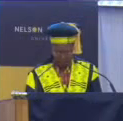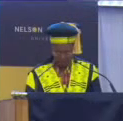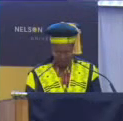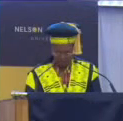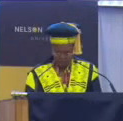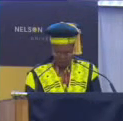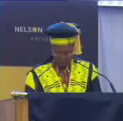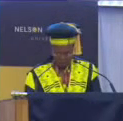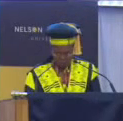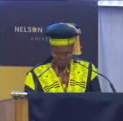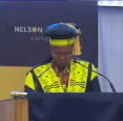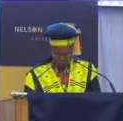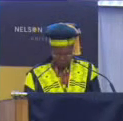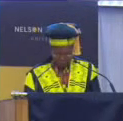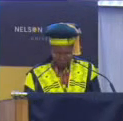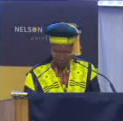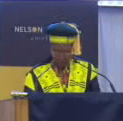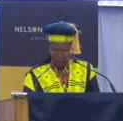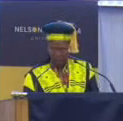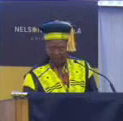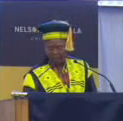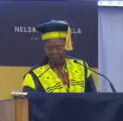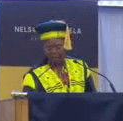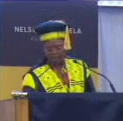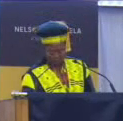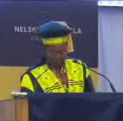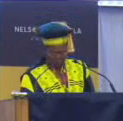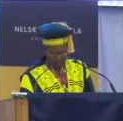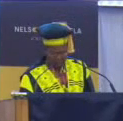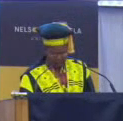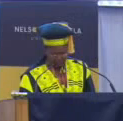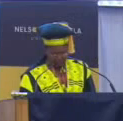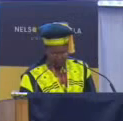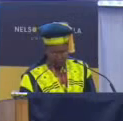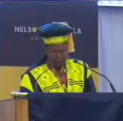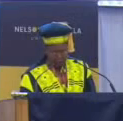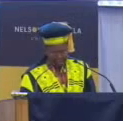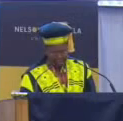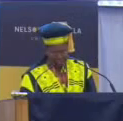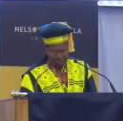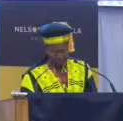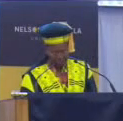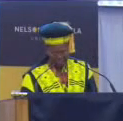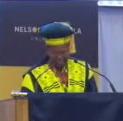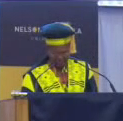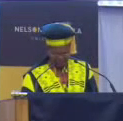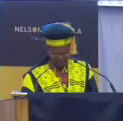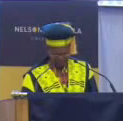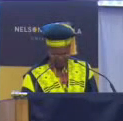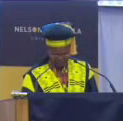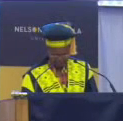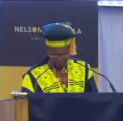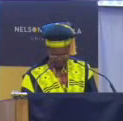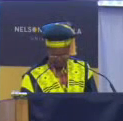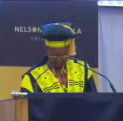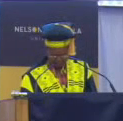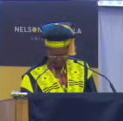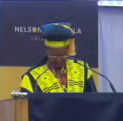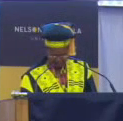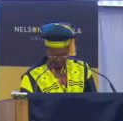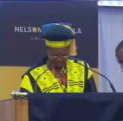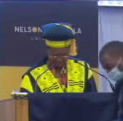Management, coursework, and this is Zlwati Sipesihle.